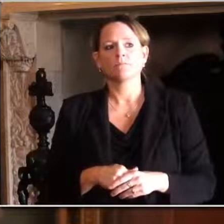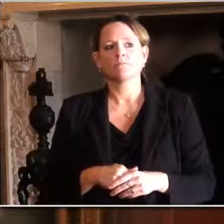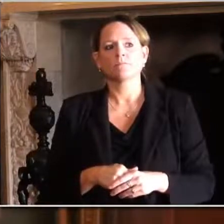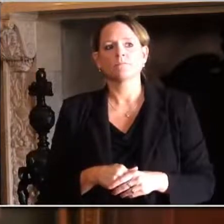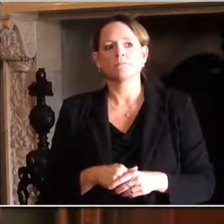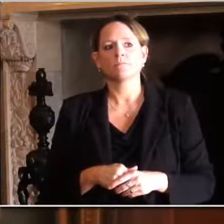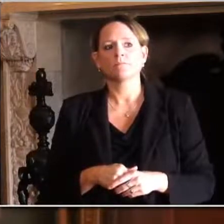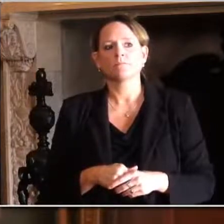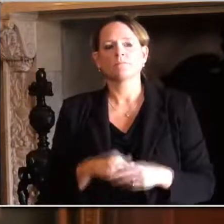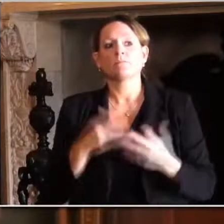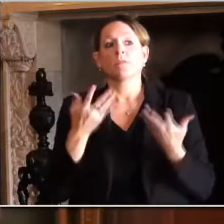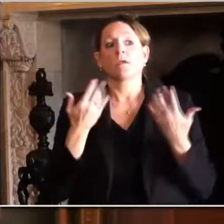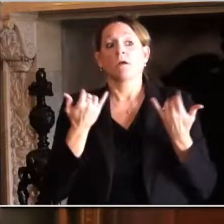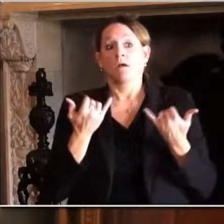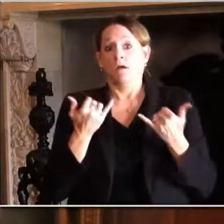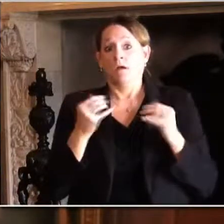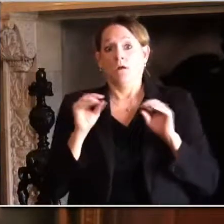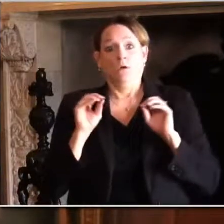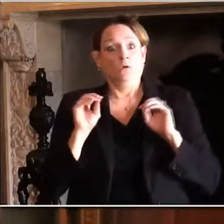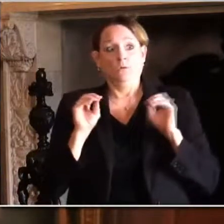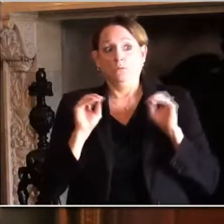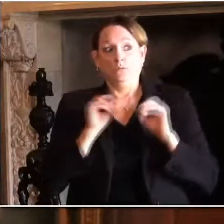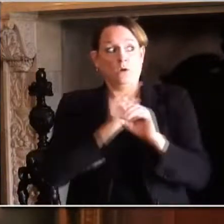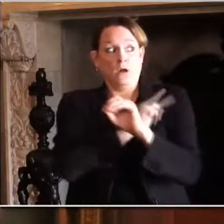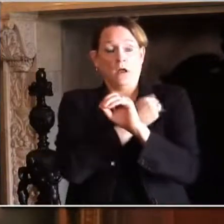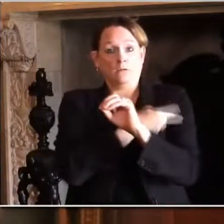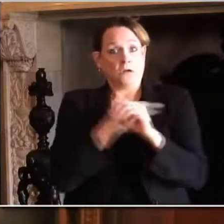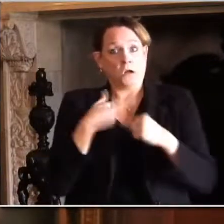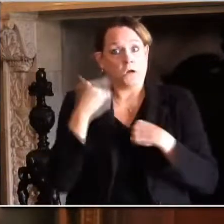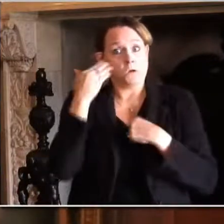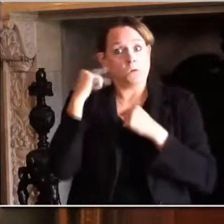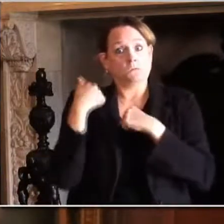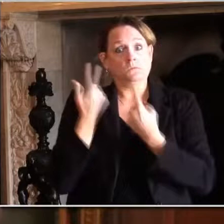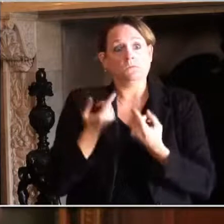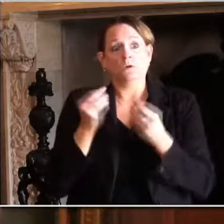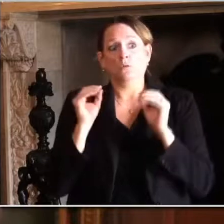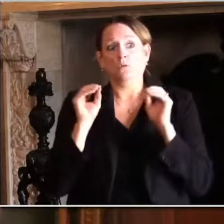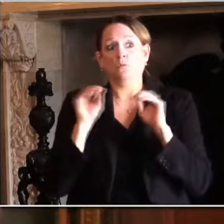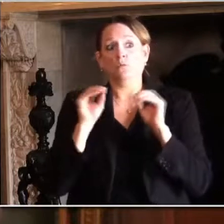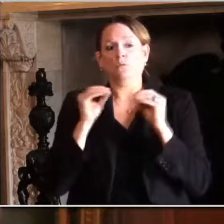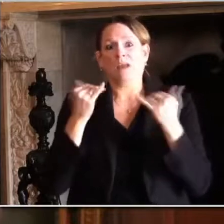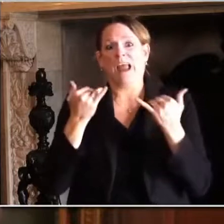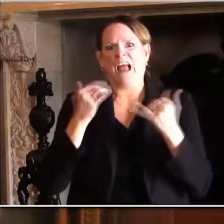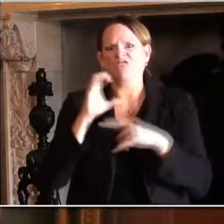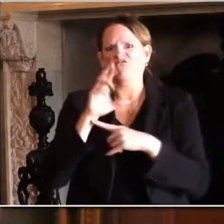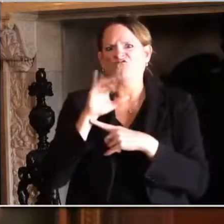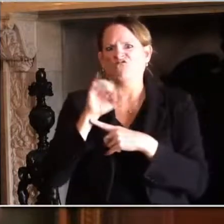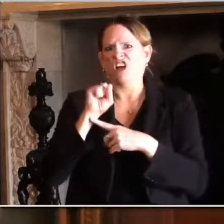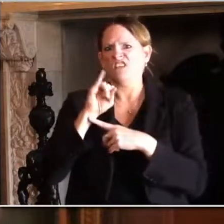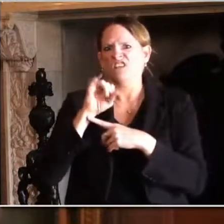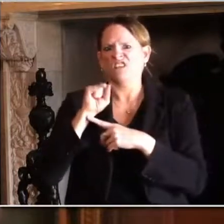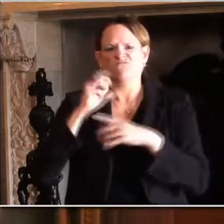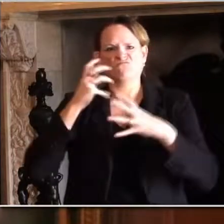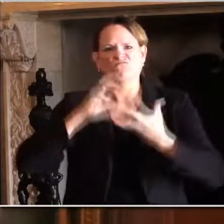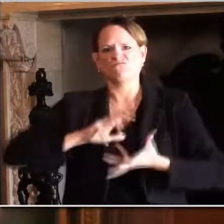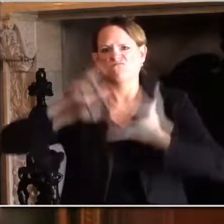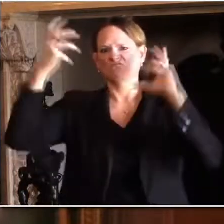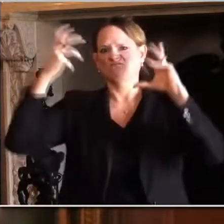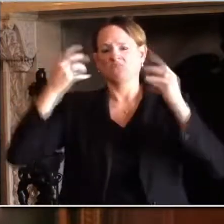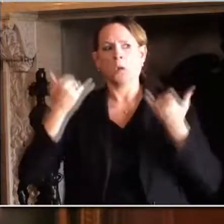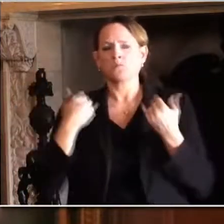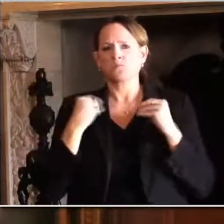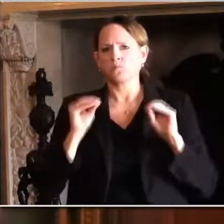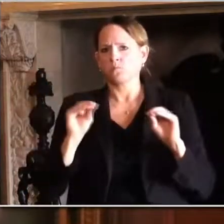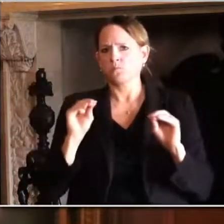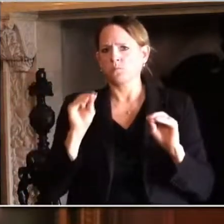none of our hospitals, to our knowledge, are reporting that they are in a crisis mode, meaning that bed availability, ventilator ability is